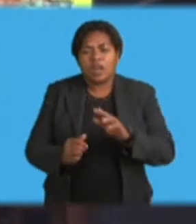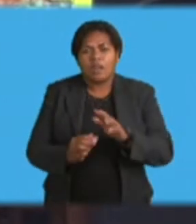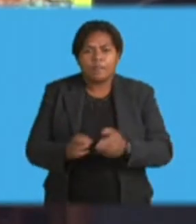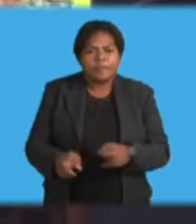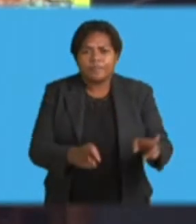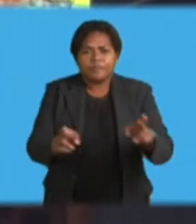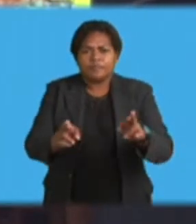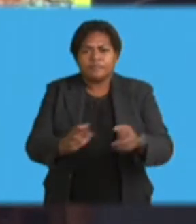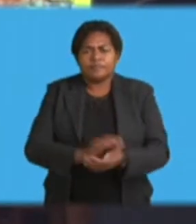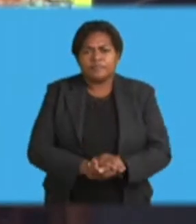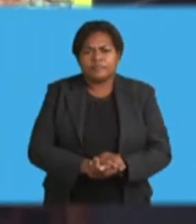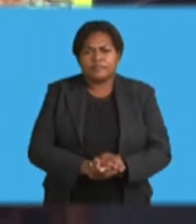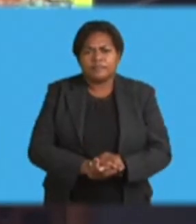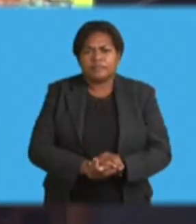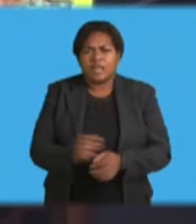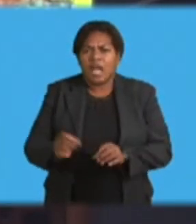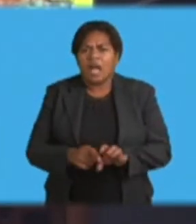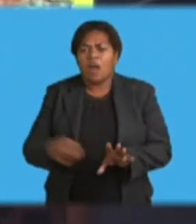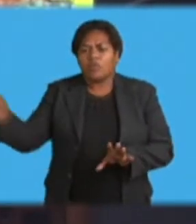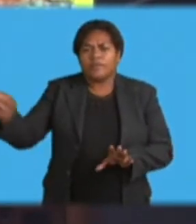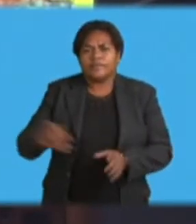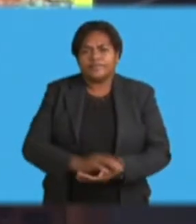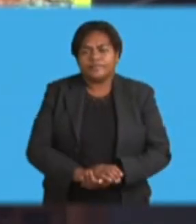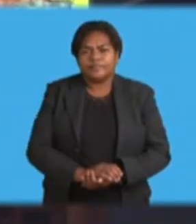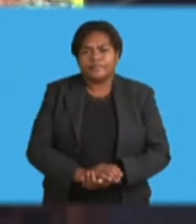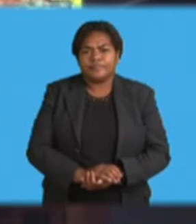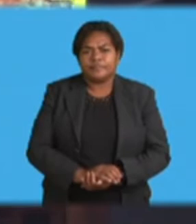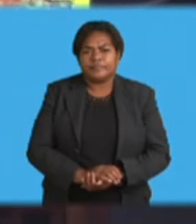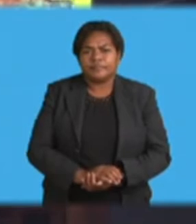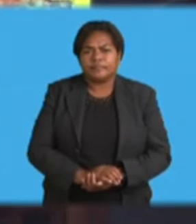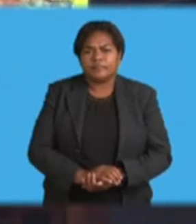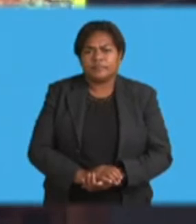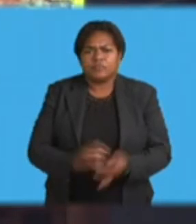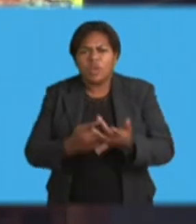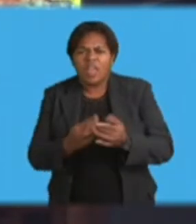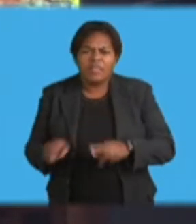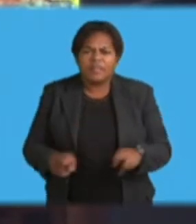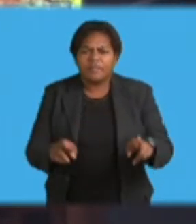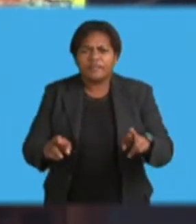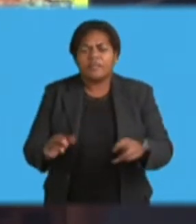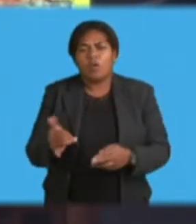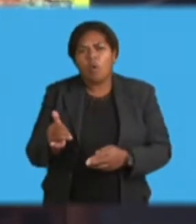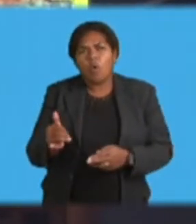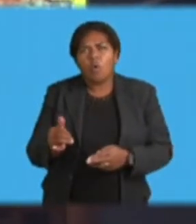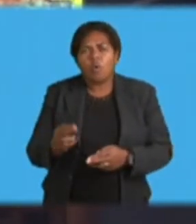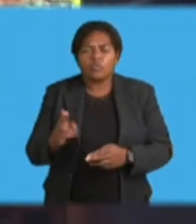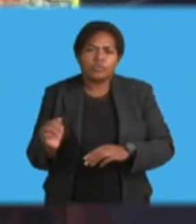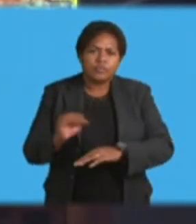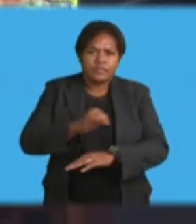outlet, either to another river or to the sea,